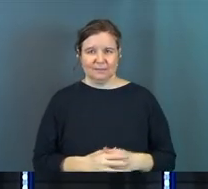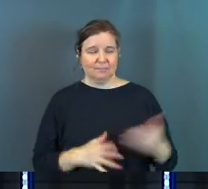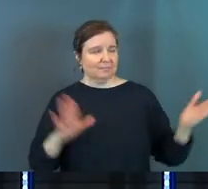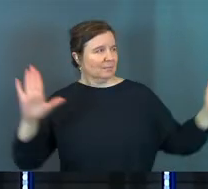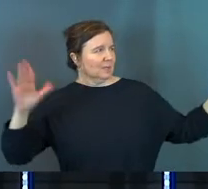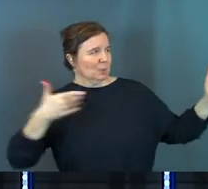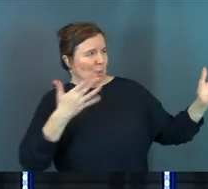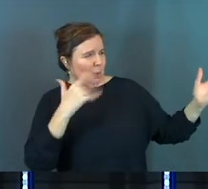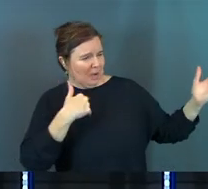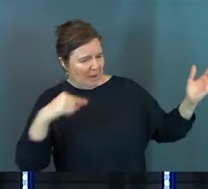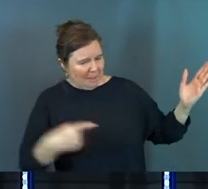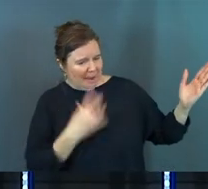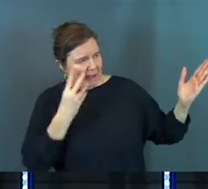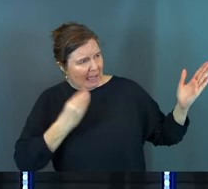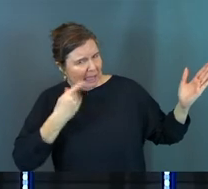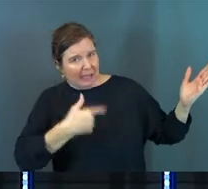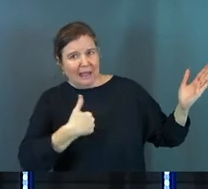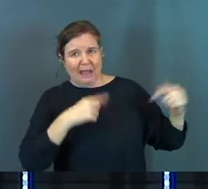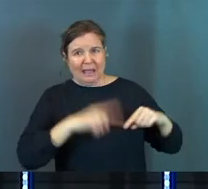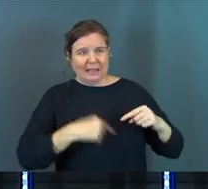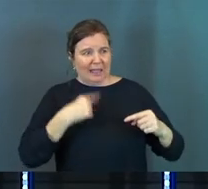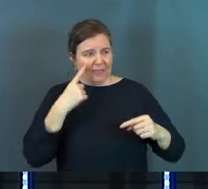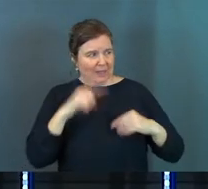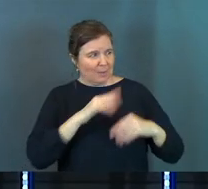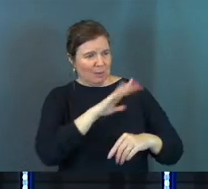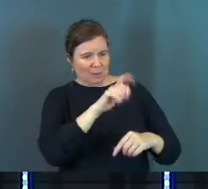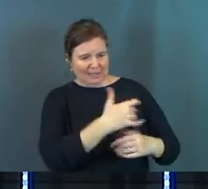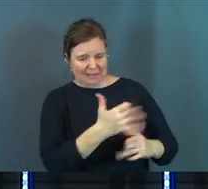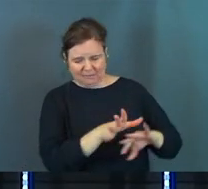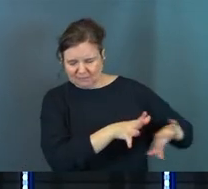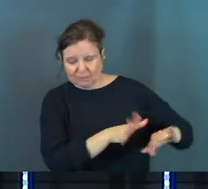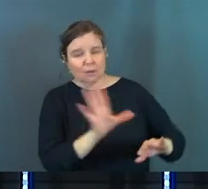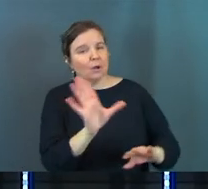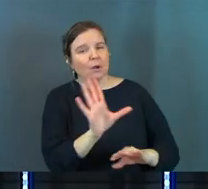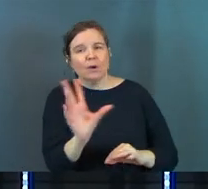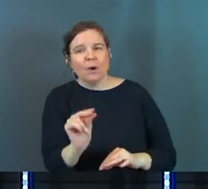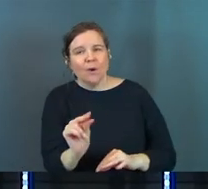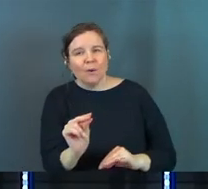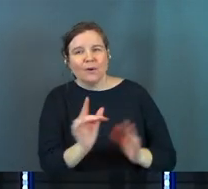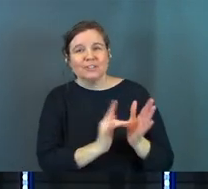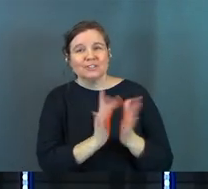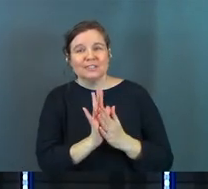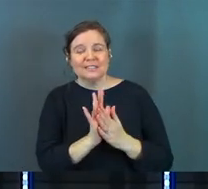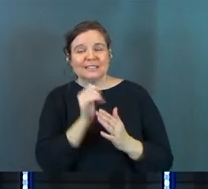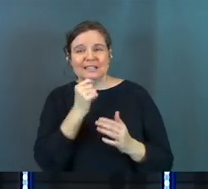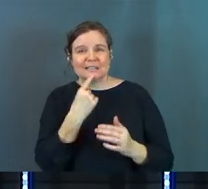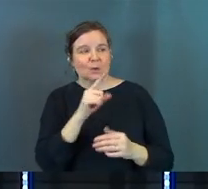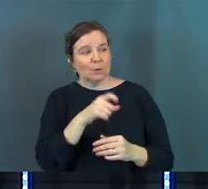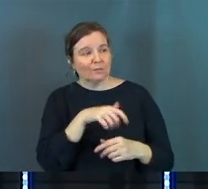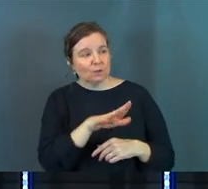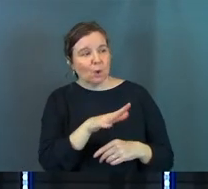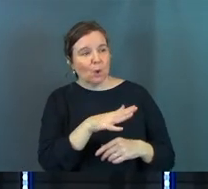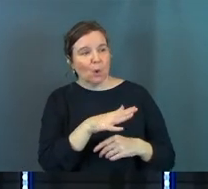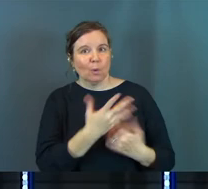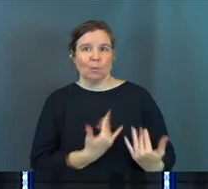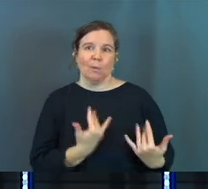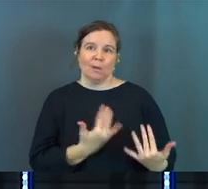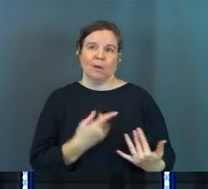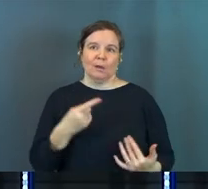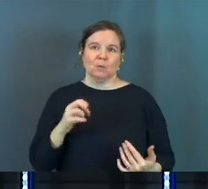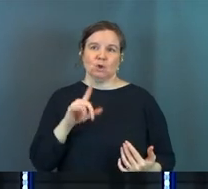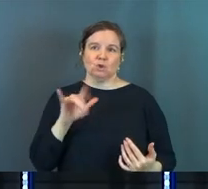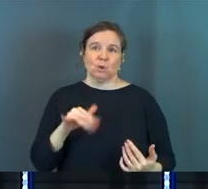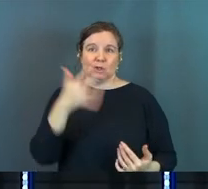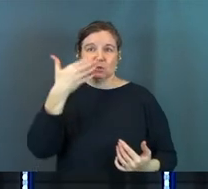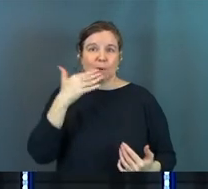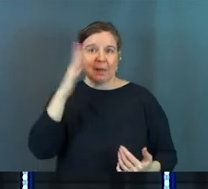You don't know what kind of pain I'm going through. I can't think about your need. No, Jesus doesn't say you're going to have to go to purgatory because you're kind of a bad